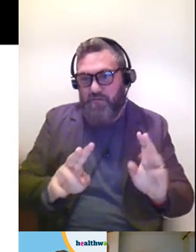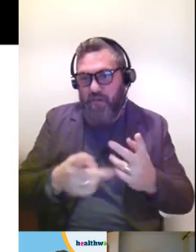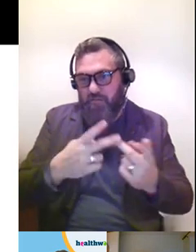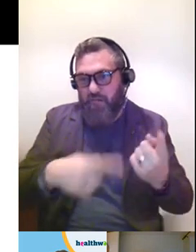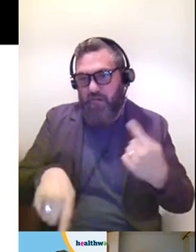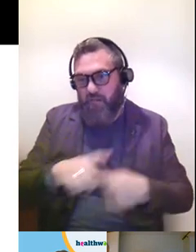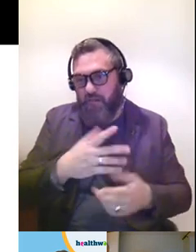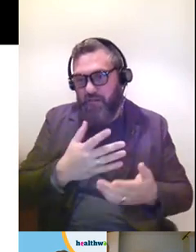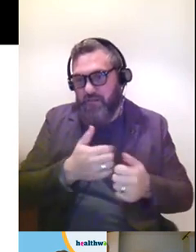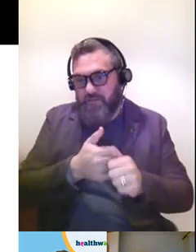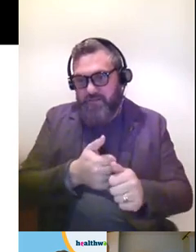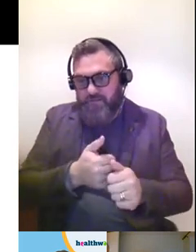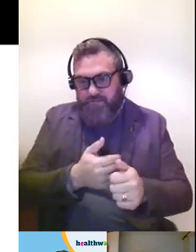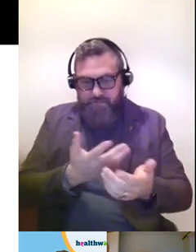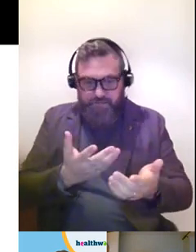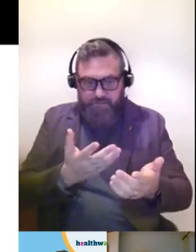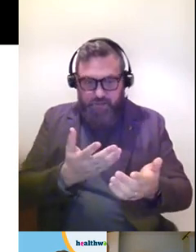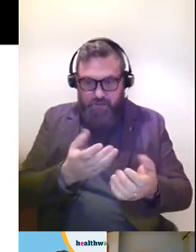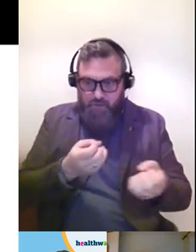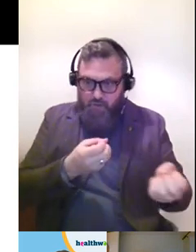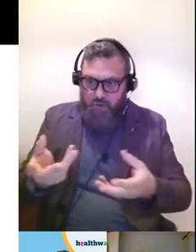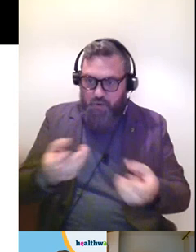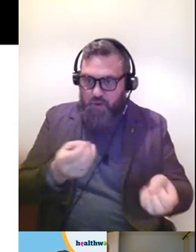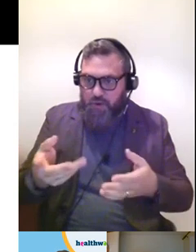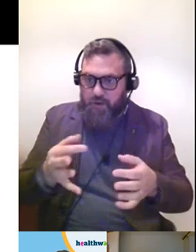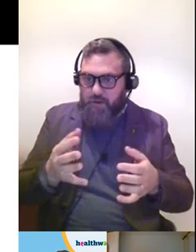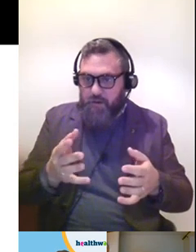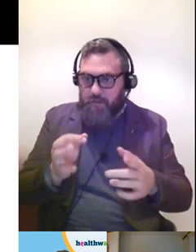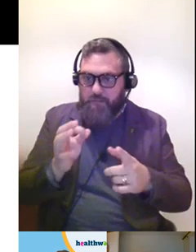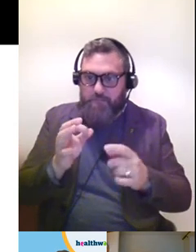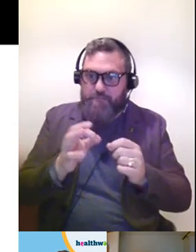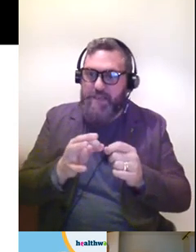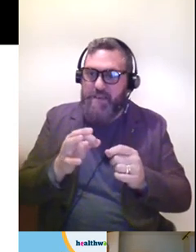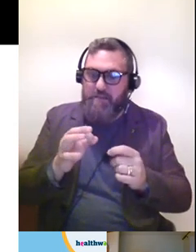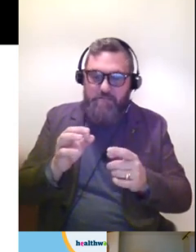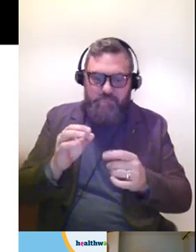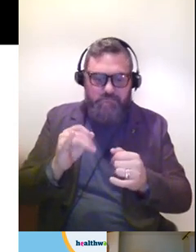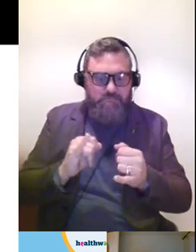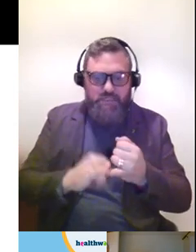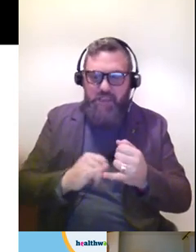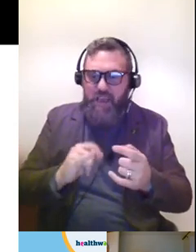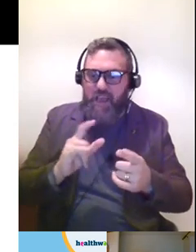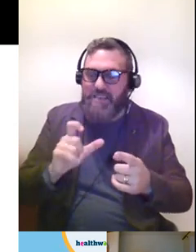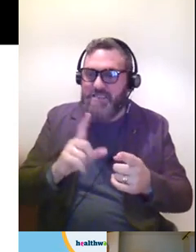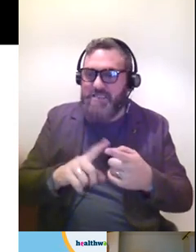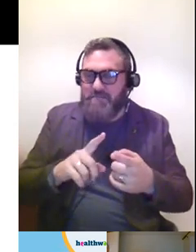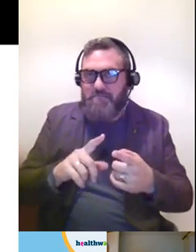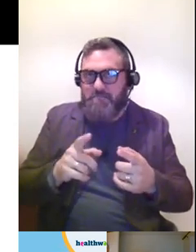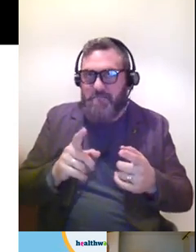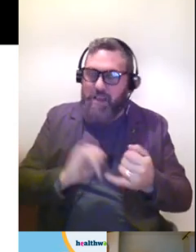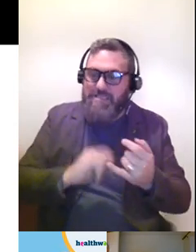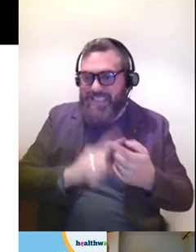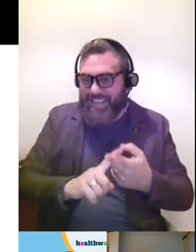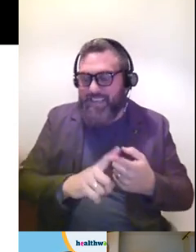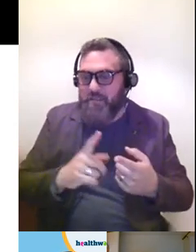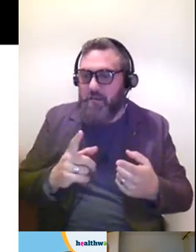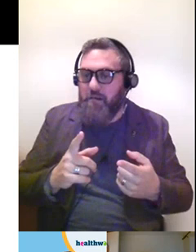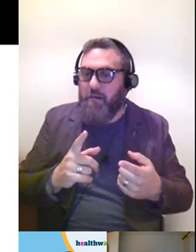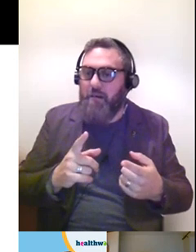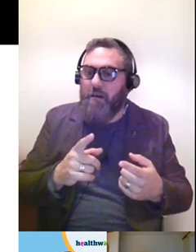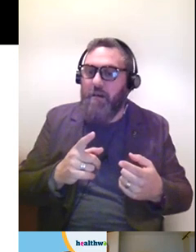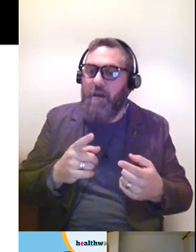helping through the Bob BCSE Alliance. It's coming about. So I think that's something that's in motion. My day job, I'm